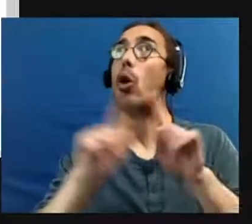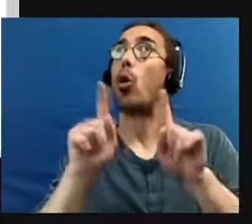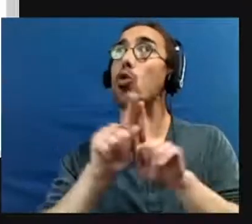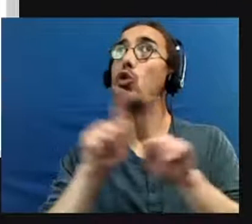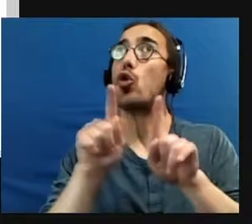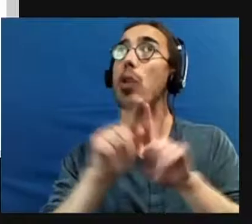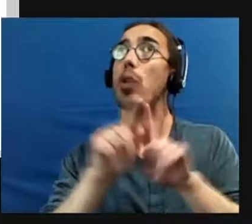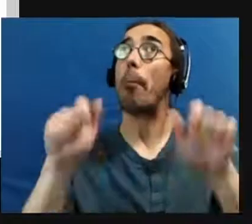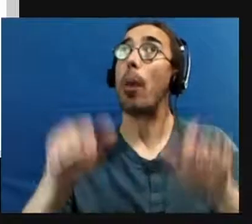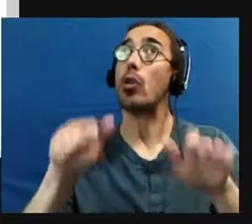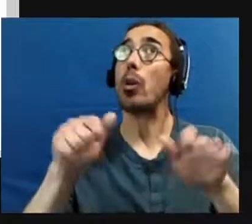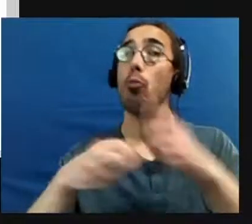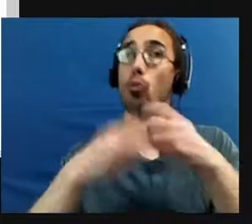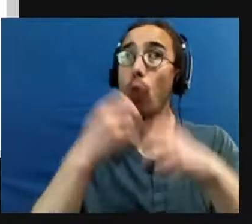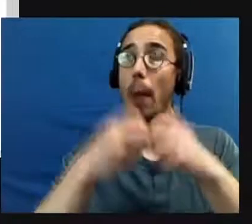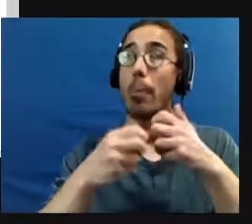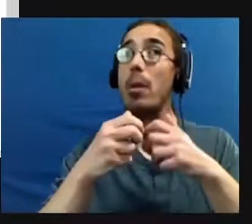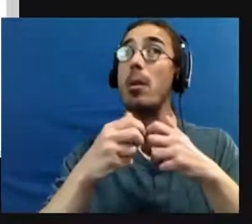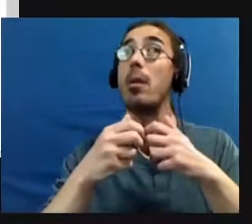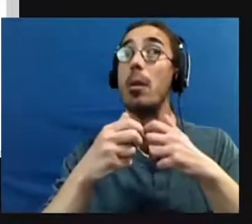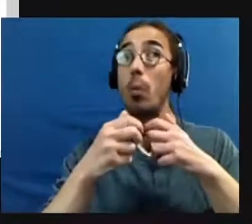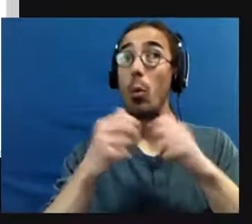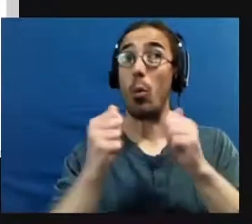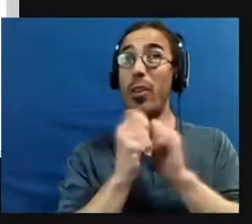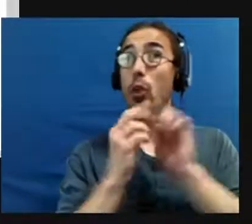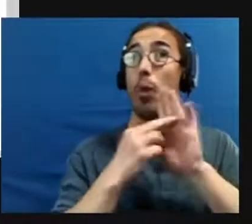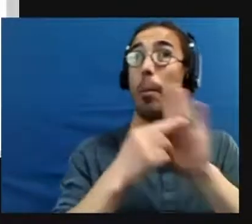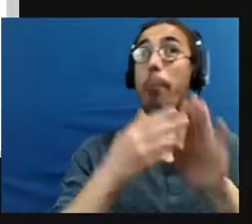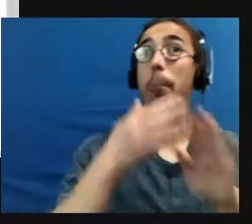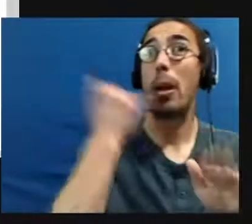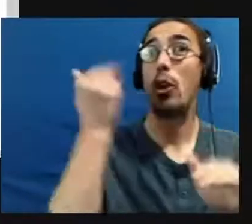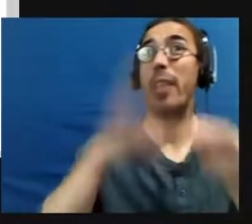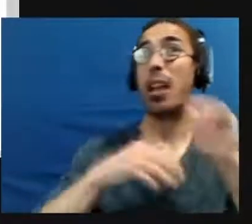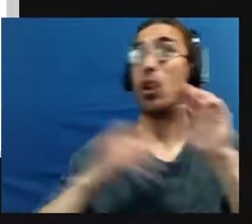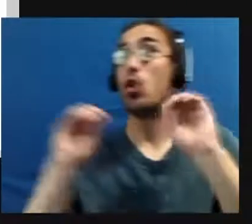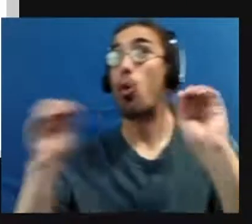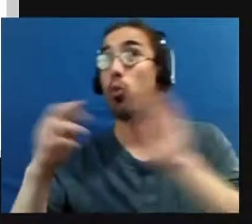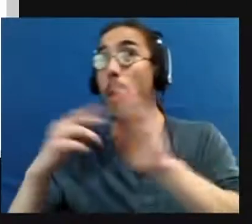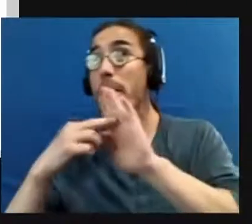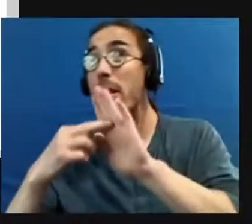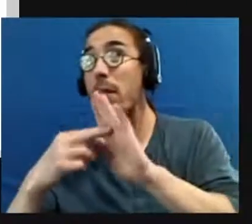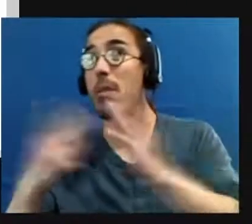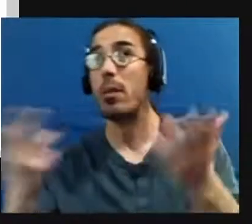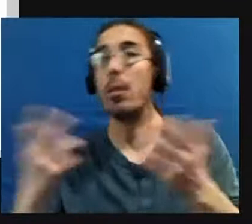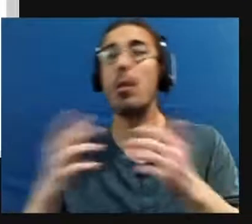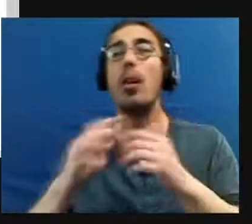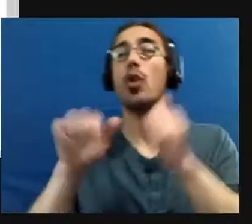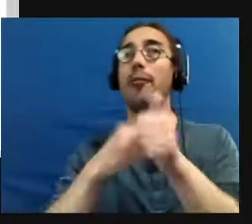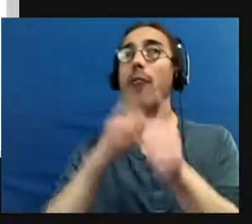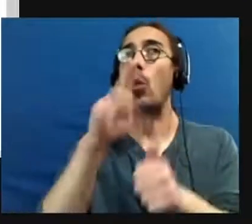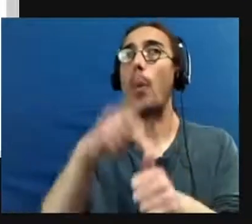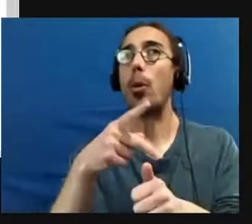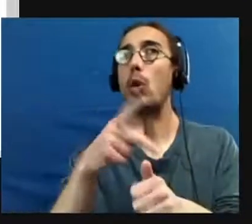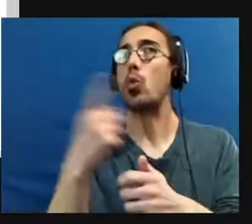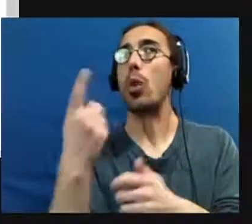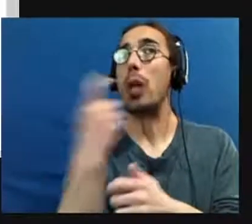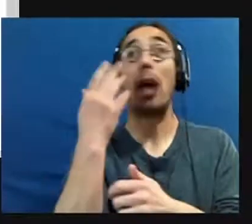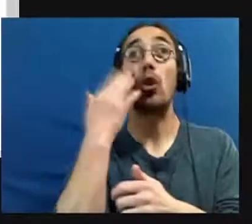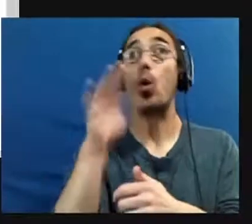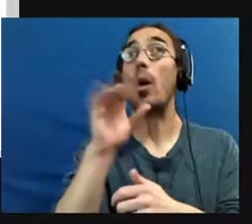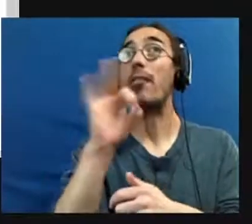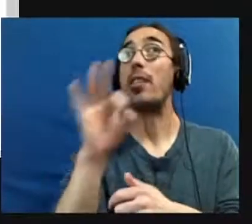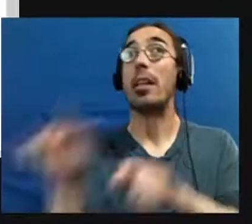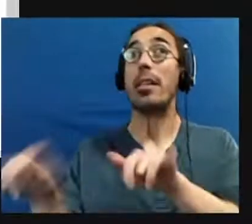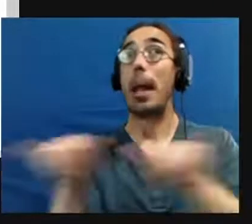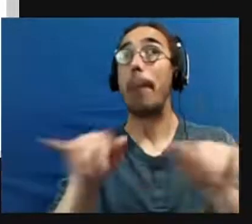potentially problematic representation better than no representation? And there's a follow-up, I'm not sure if it's the same person or not, who says, and if